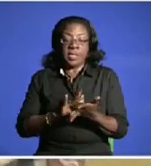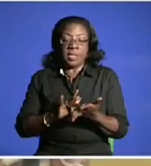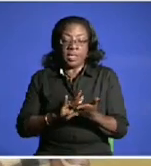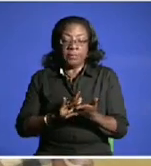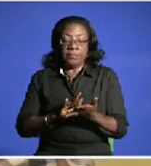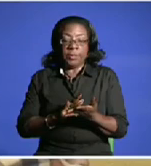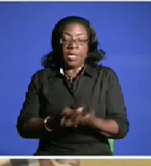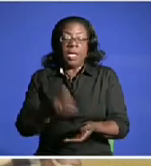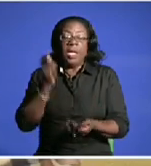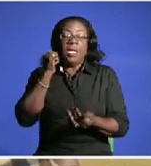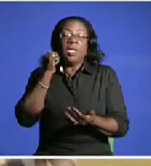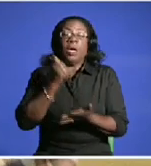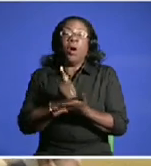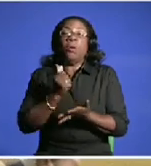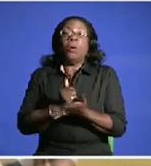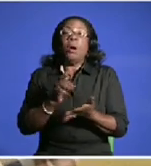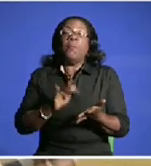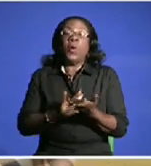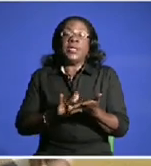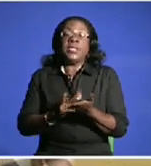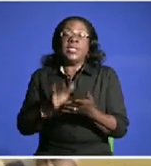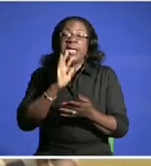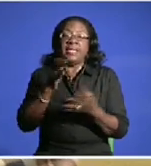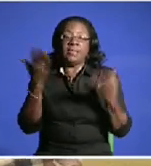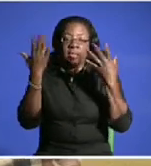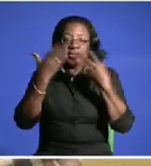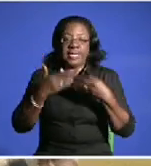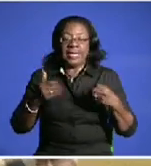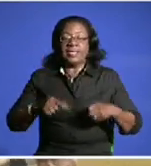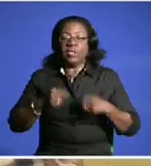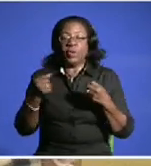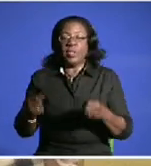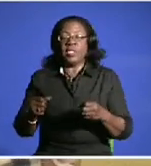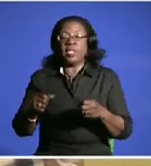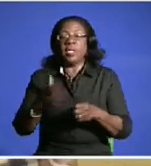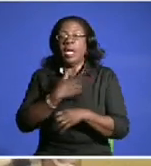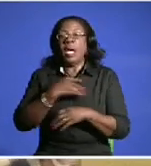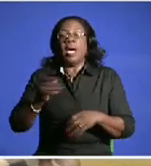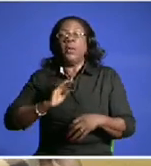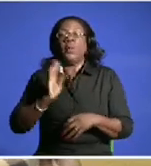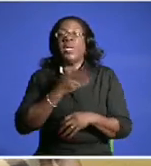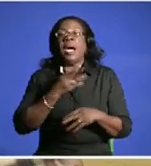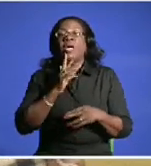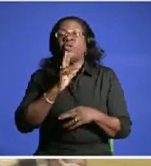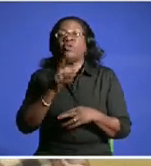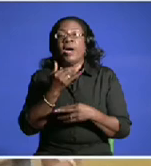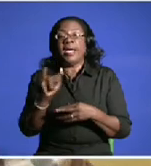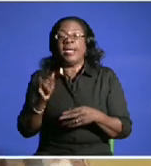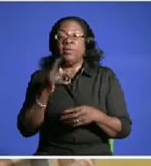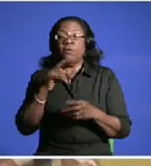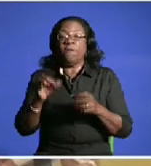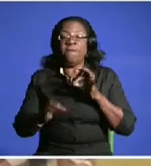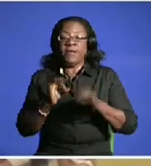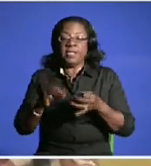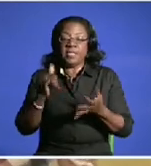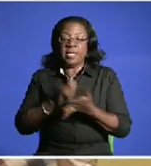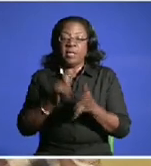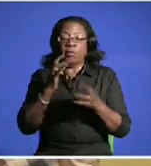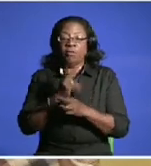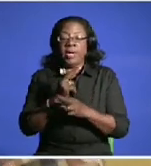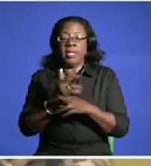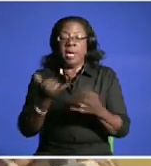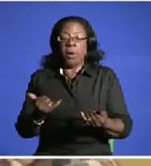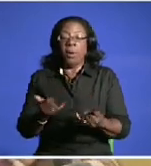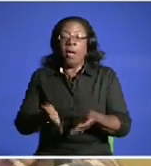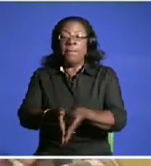The Conch poisoning is a sad situation, and we're trying to rectify that right now by asking all Conch